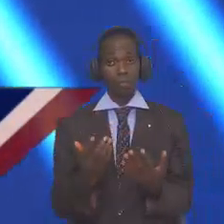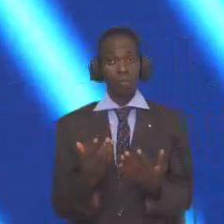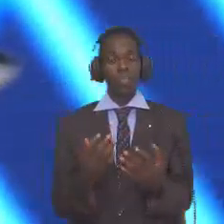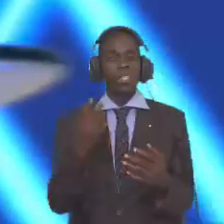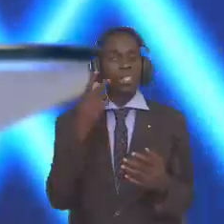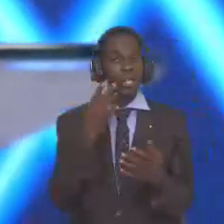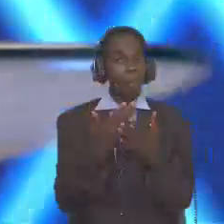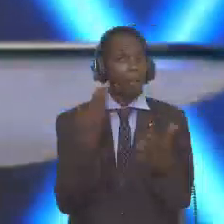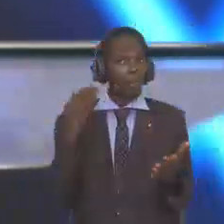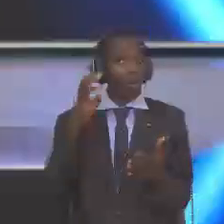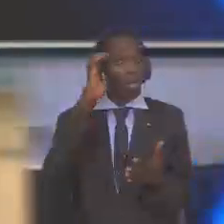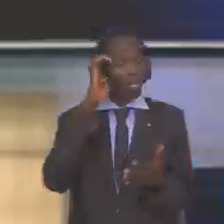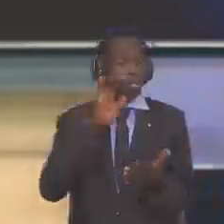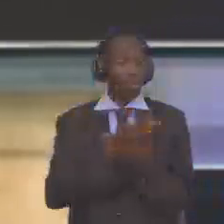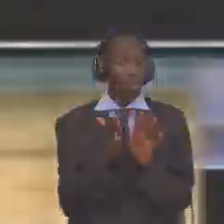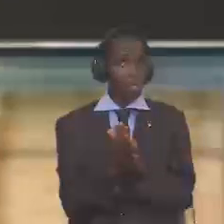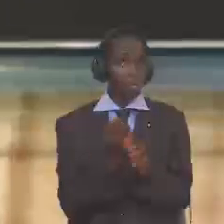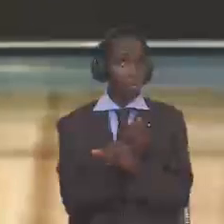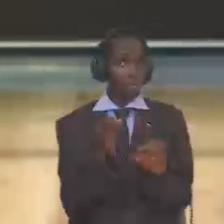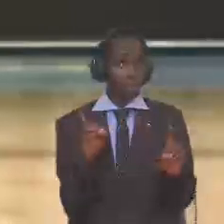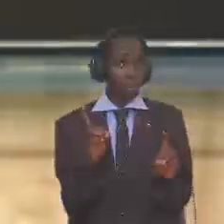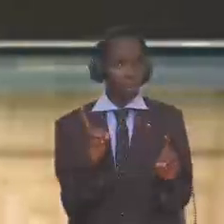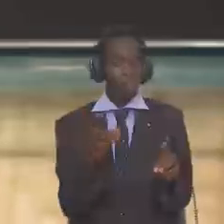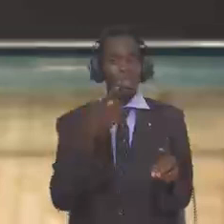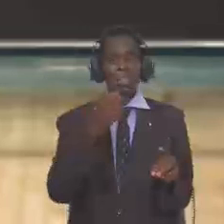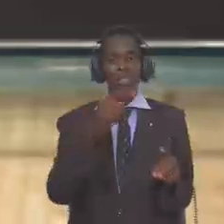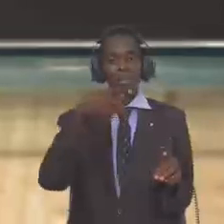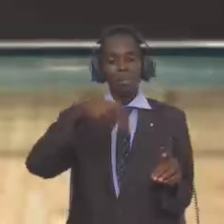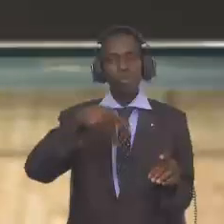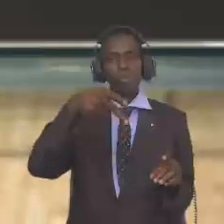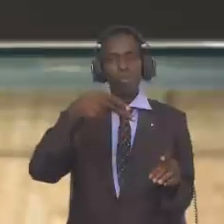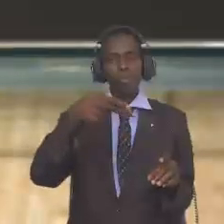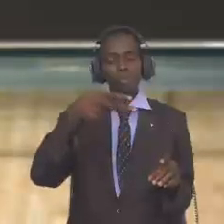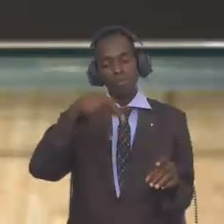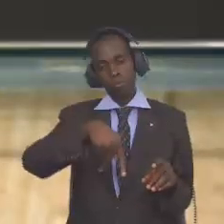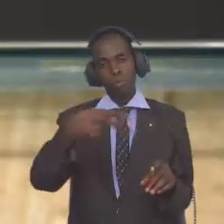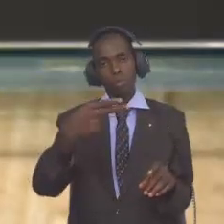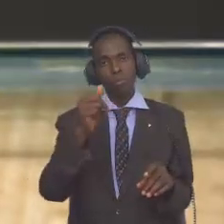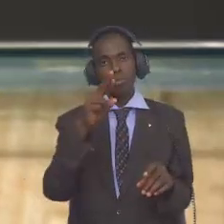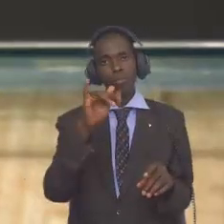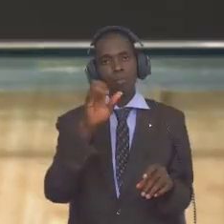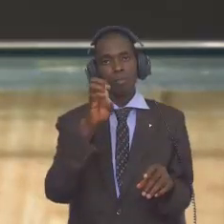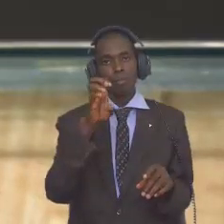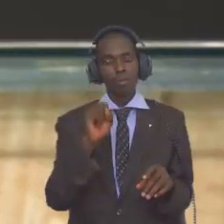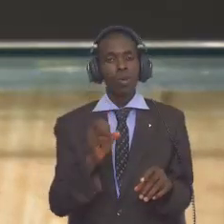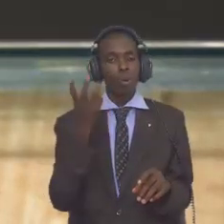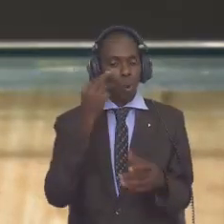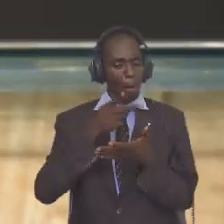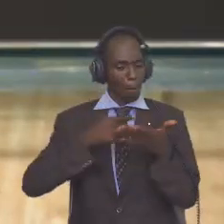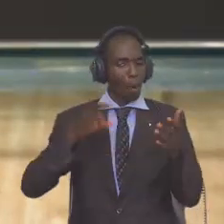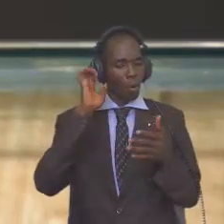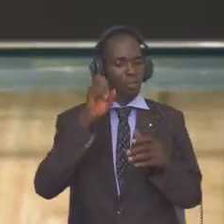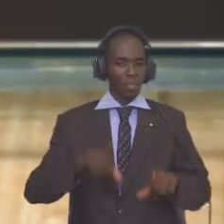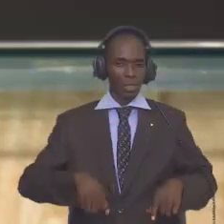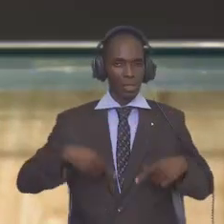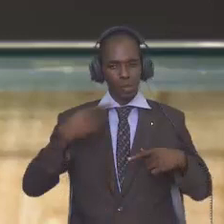to the Lord, the Pharisees were part of his life, and he was part of their lives. And they hated Christ. They